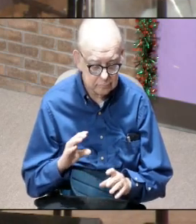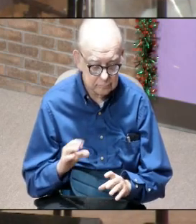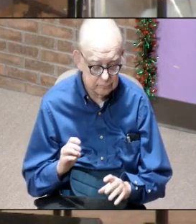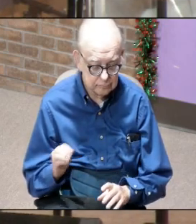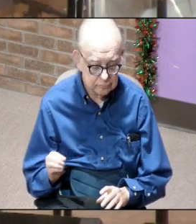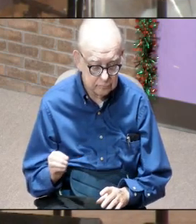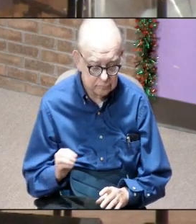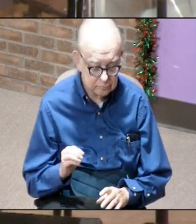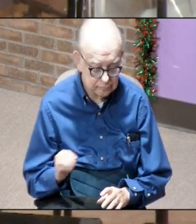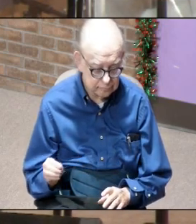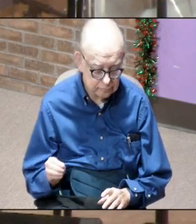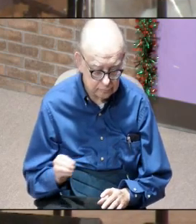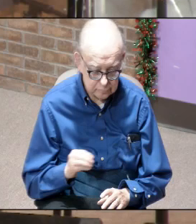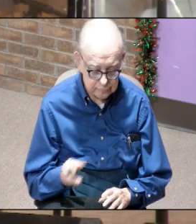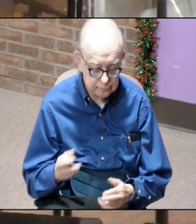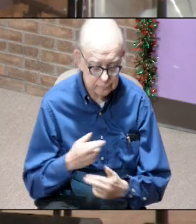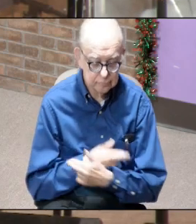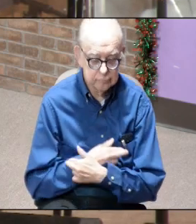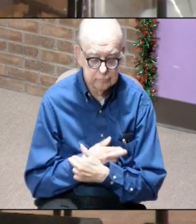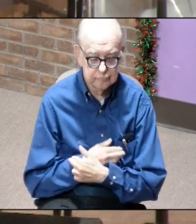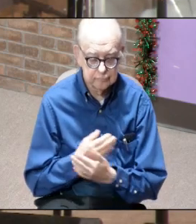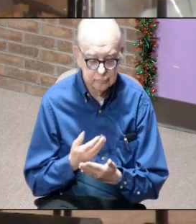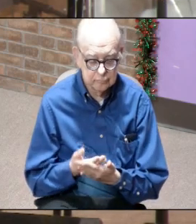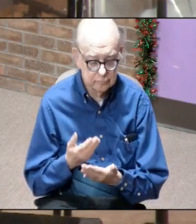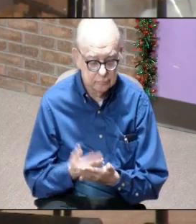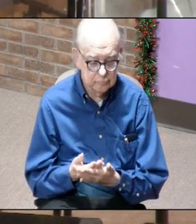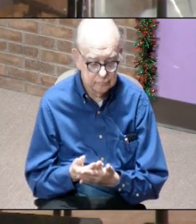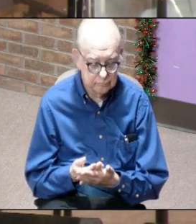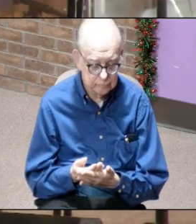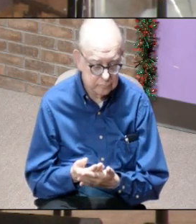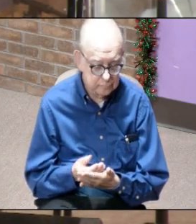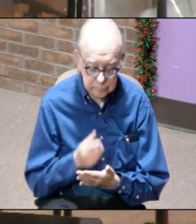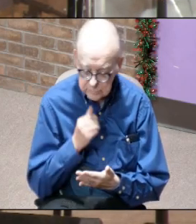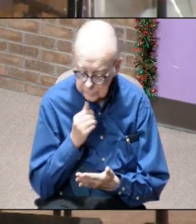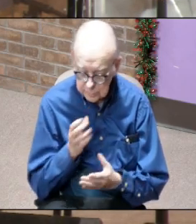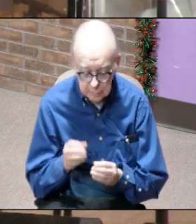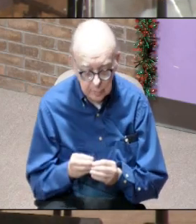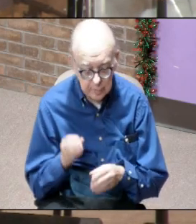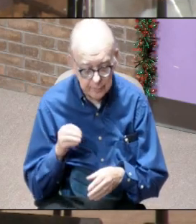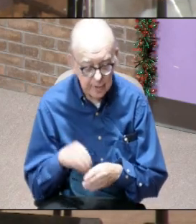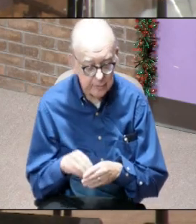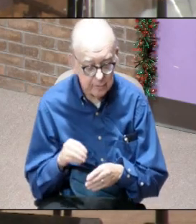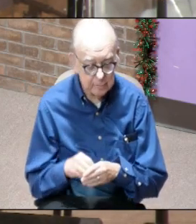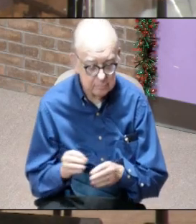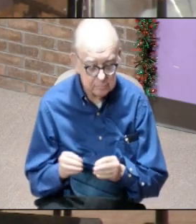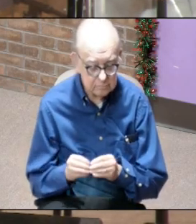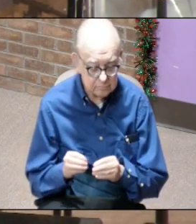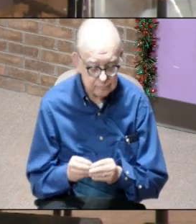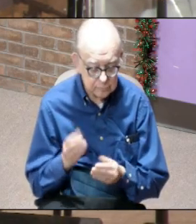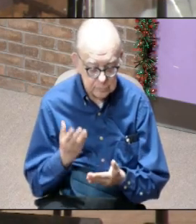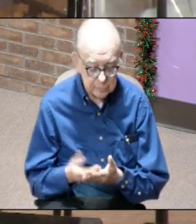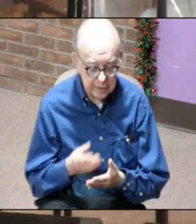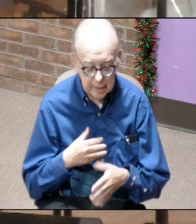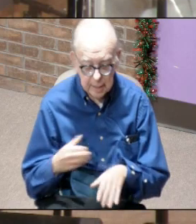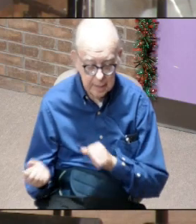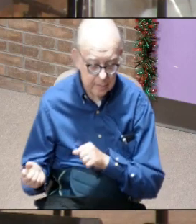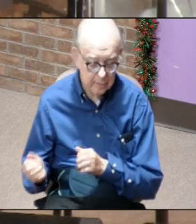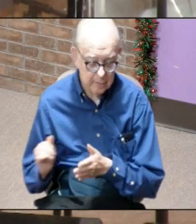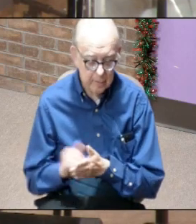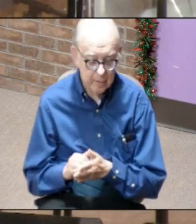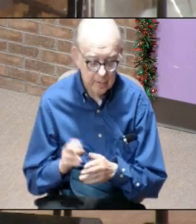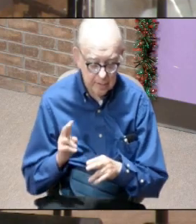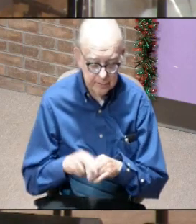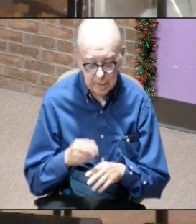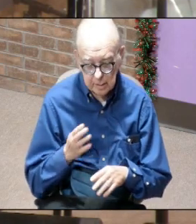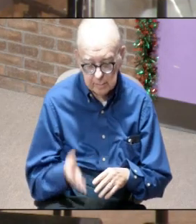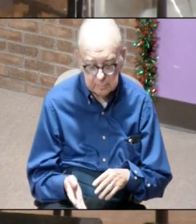their retirement funds were no longer vested. They had more money going out than they had sitting